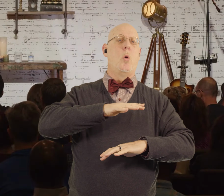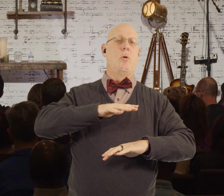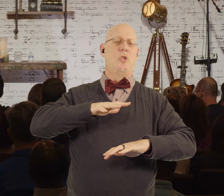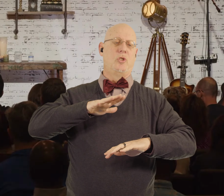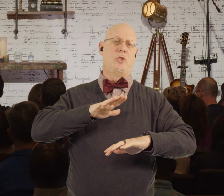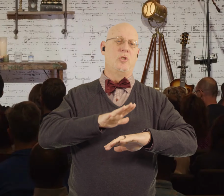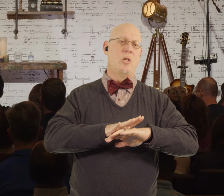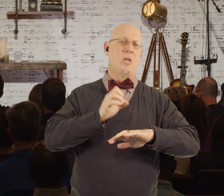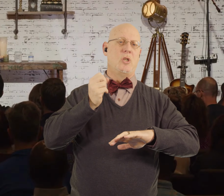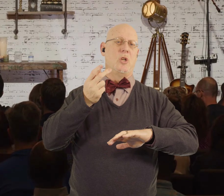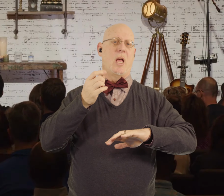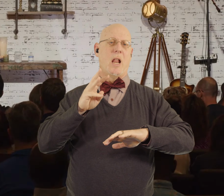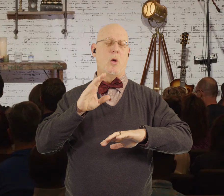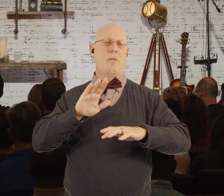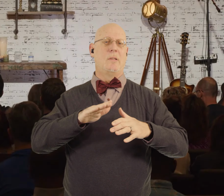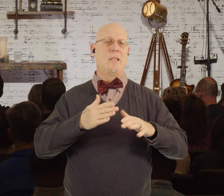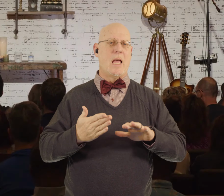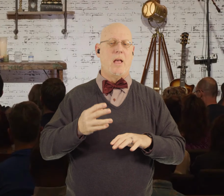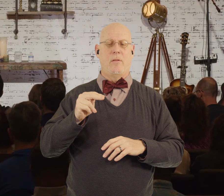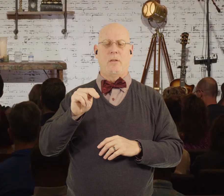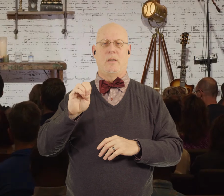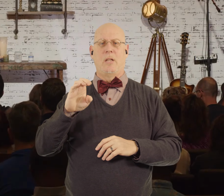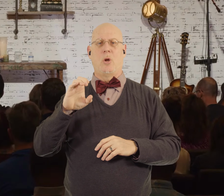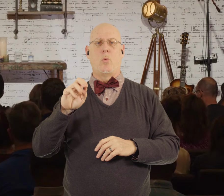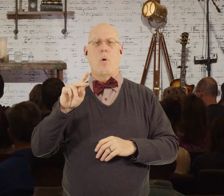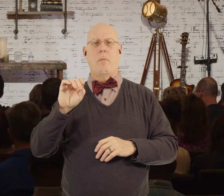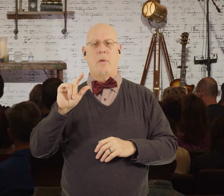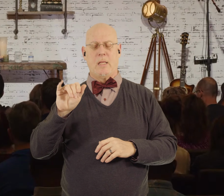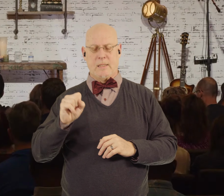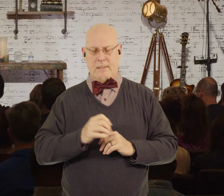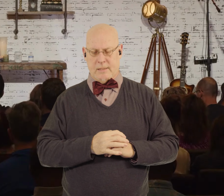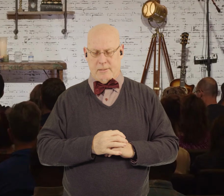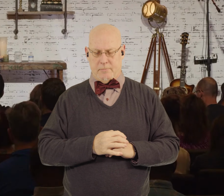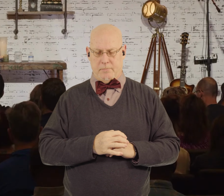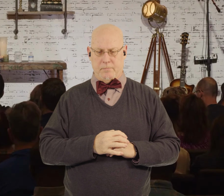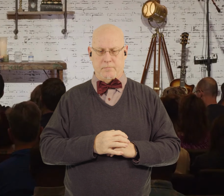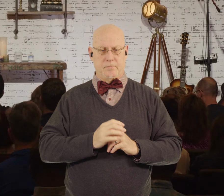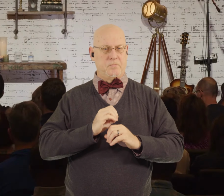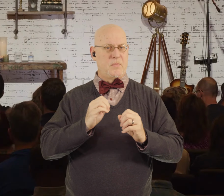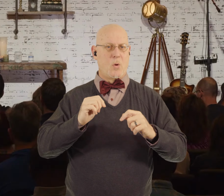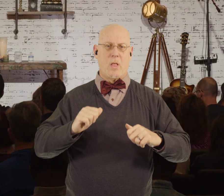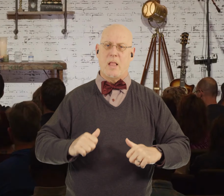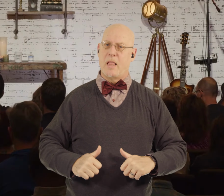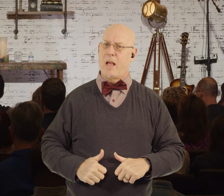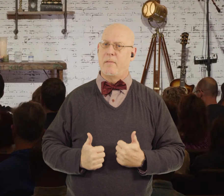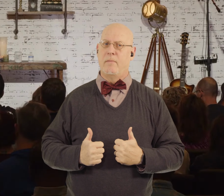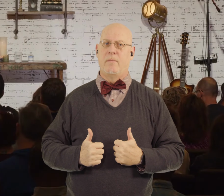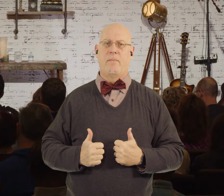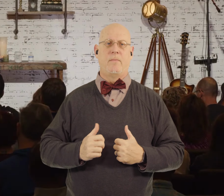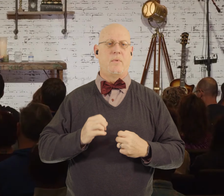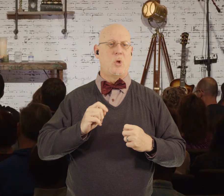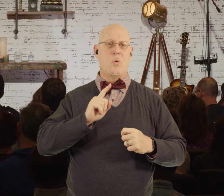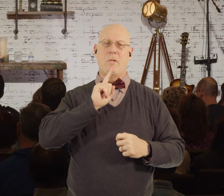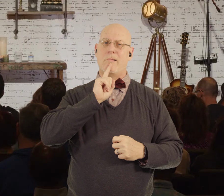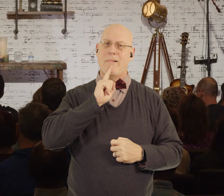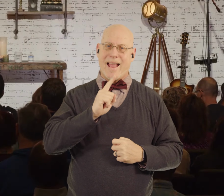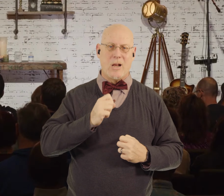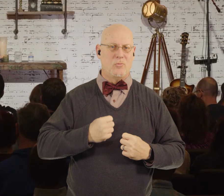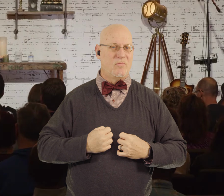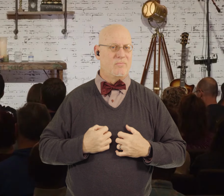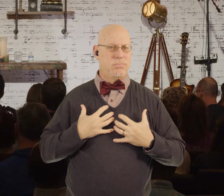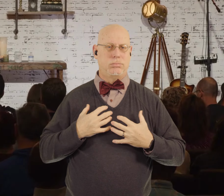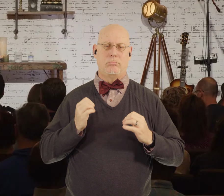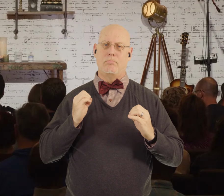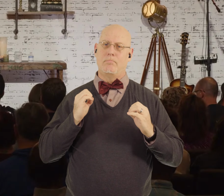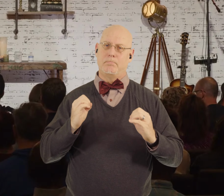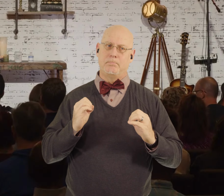cast over is the shadow of death, the necropolis. There's no life. There's